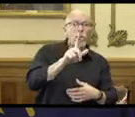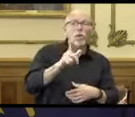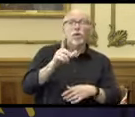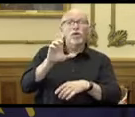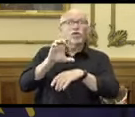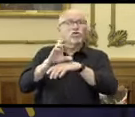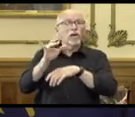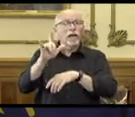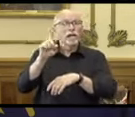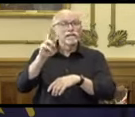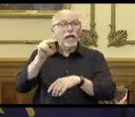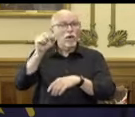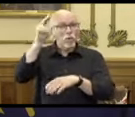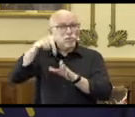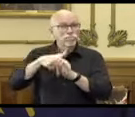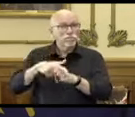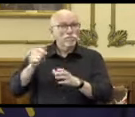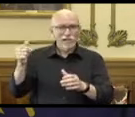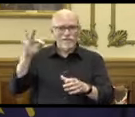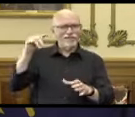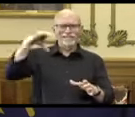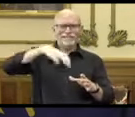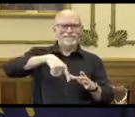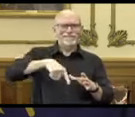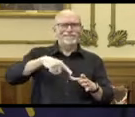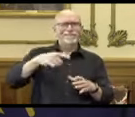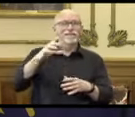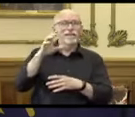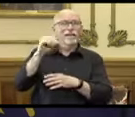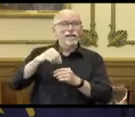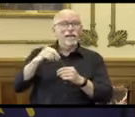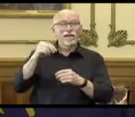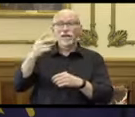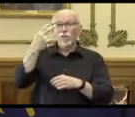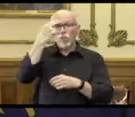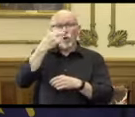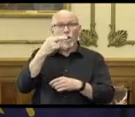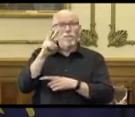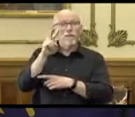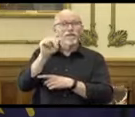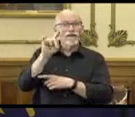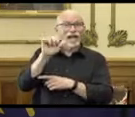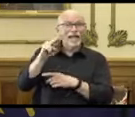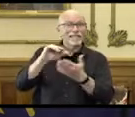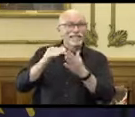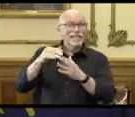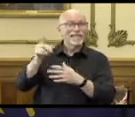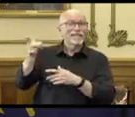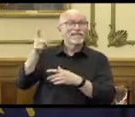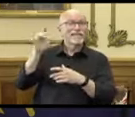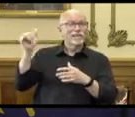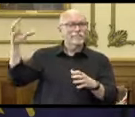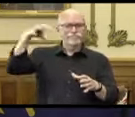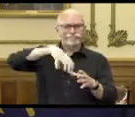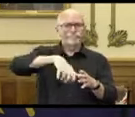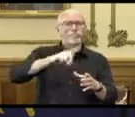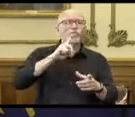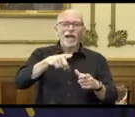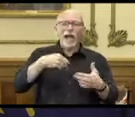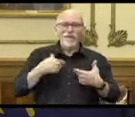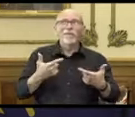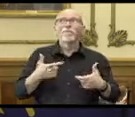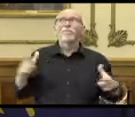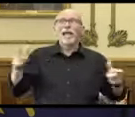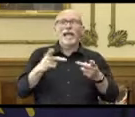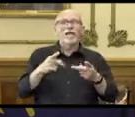fit the Colosseum in Rome. You can fit Vatican City all inside. So they have the ability to number to meet the metrics, so